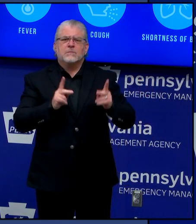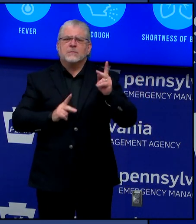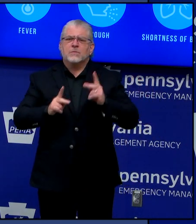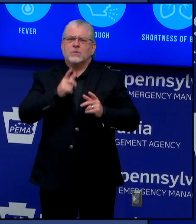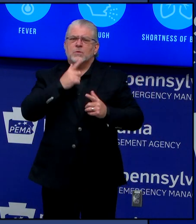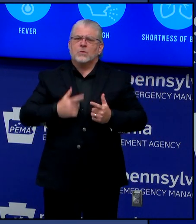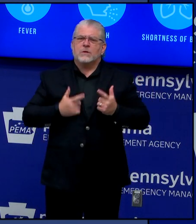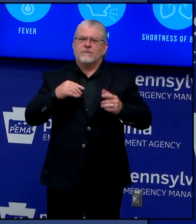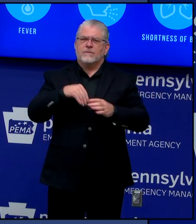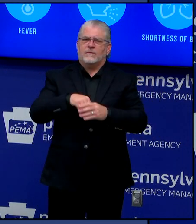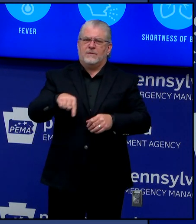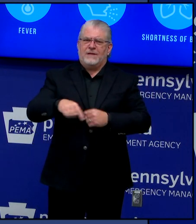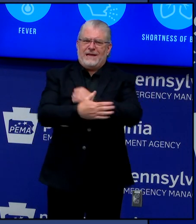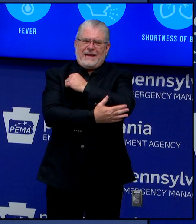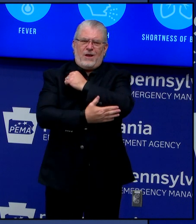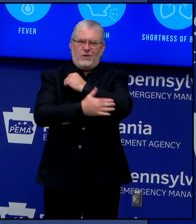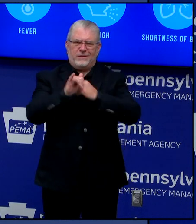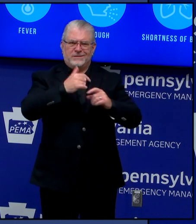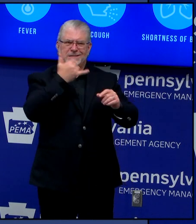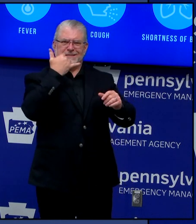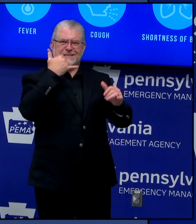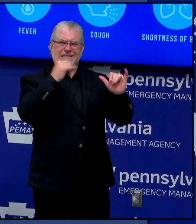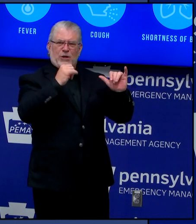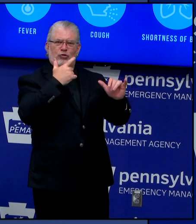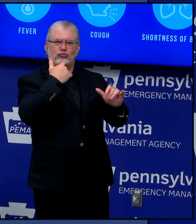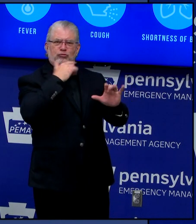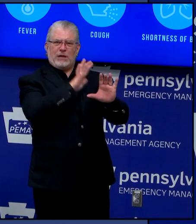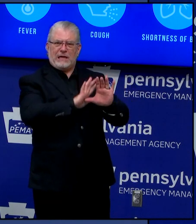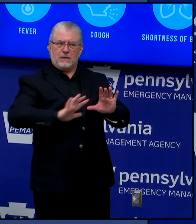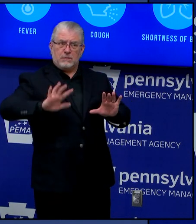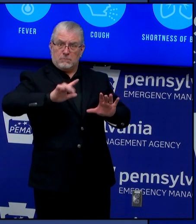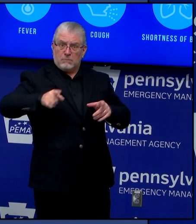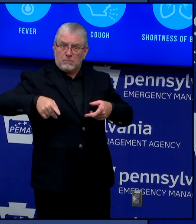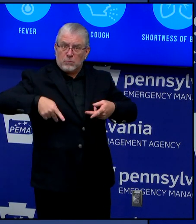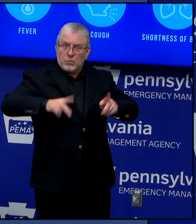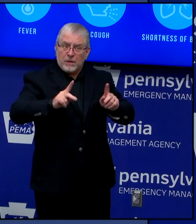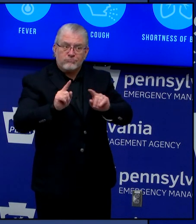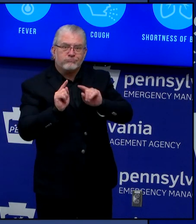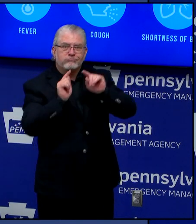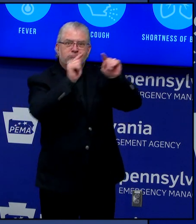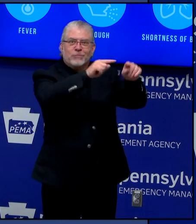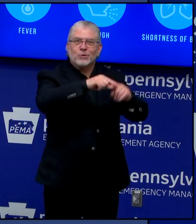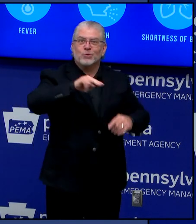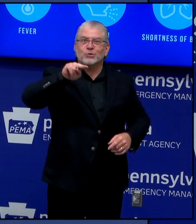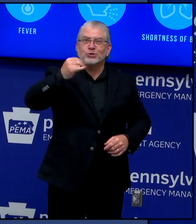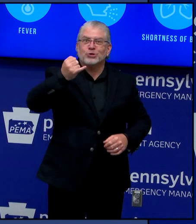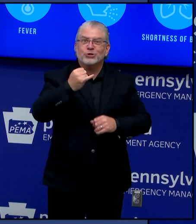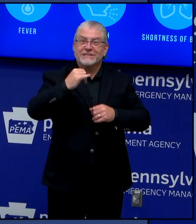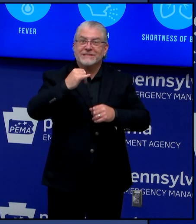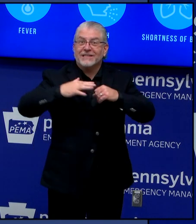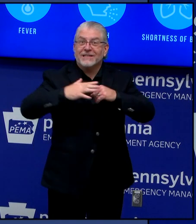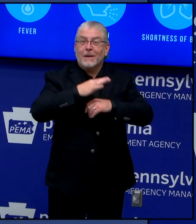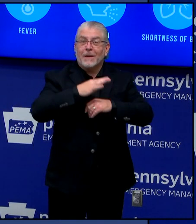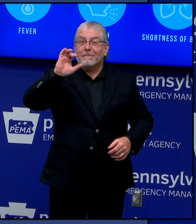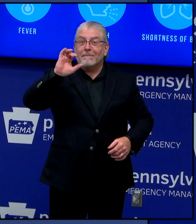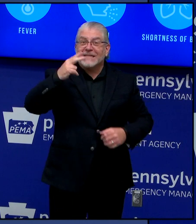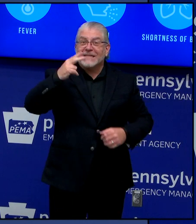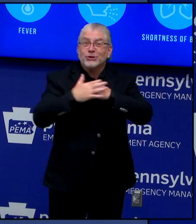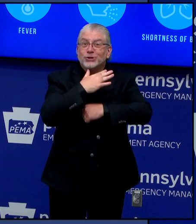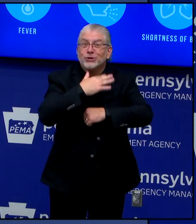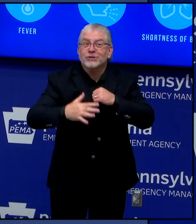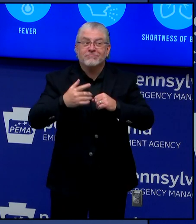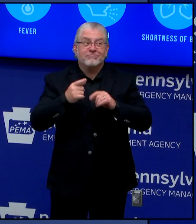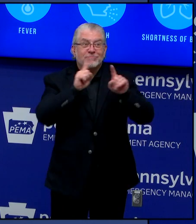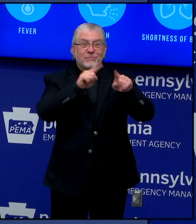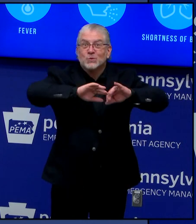order permitted to travel to the Jersey Shore beaches that are reopening? Is it safe for them to do so, and will there be any enforcement in regards to